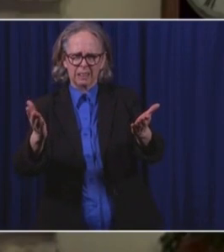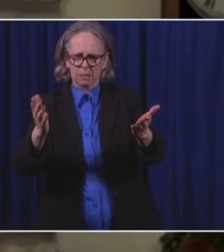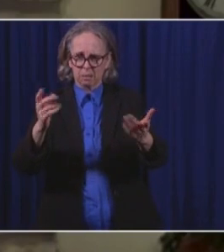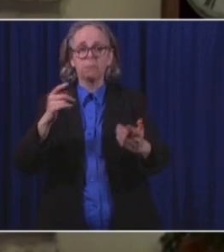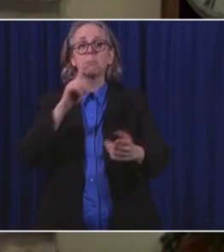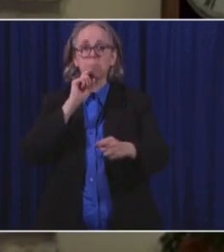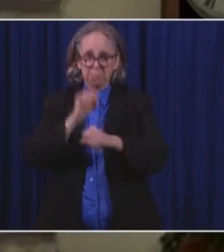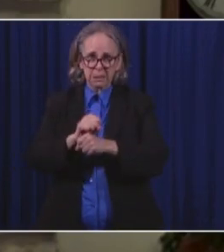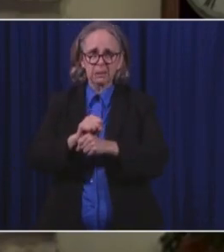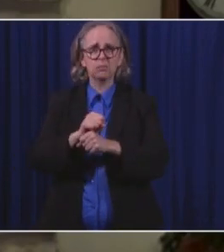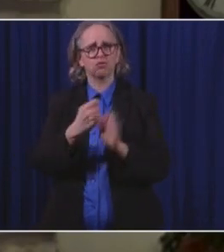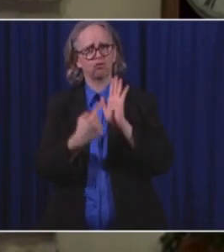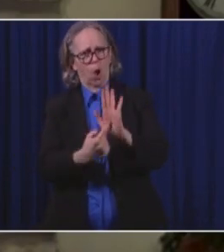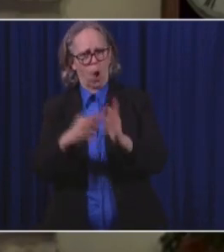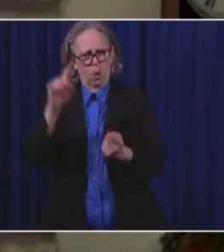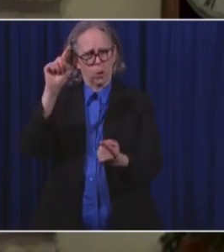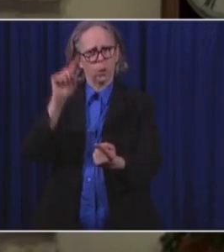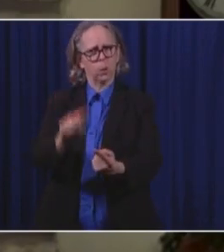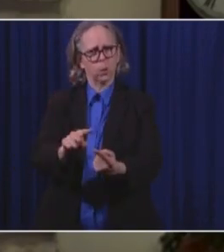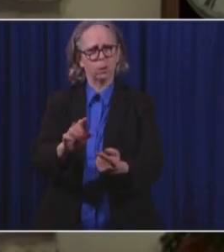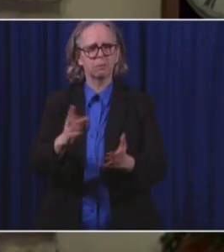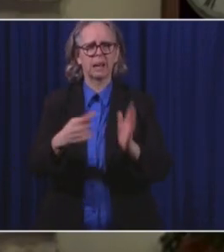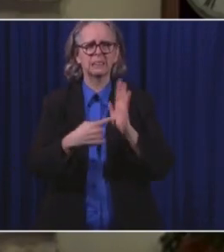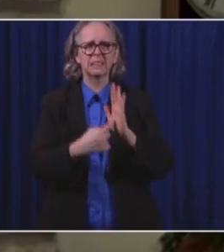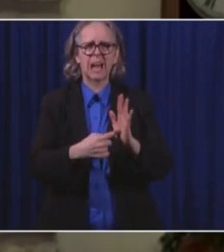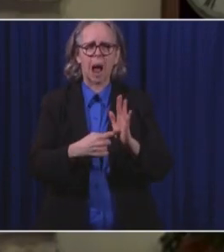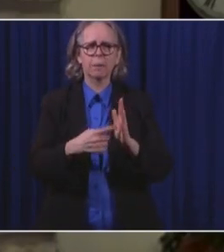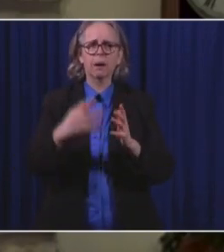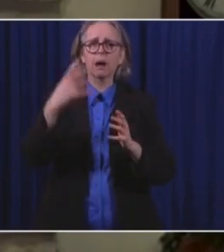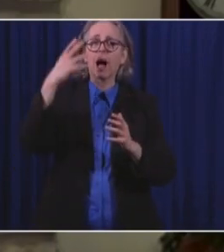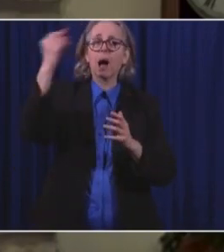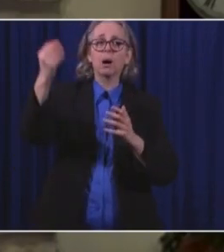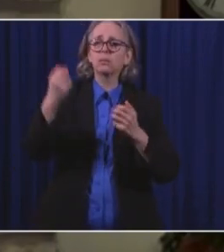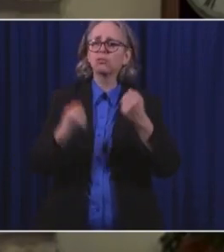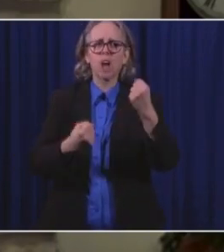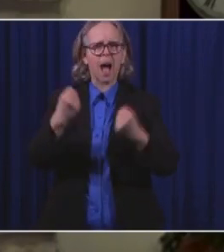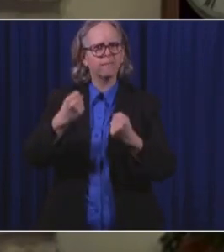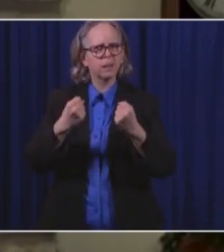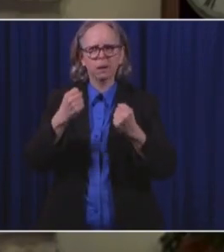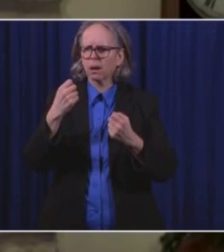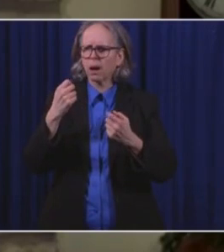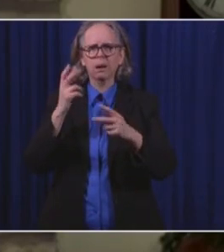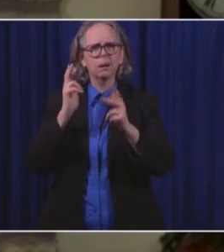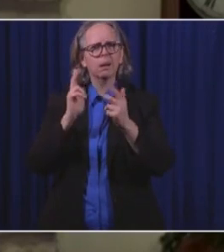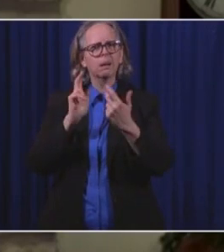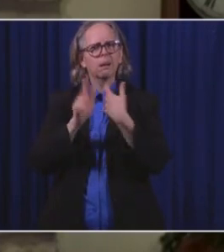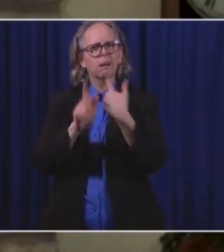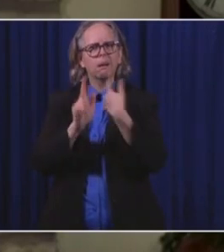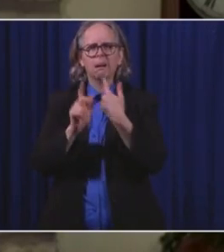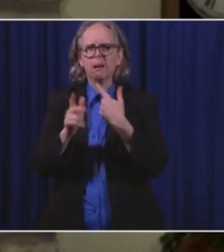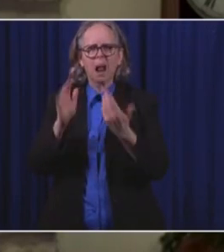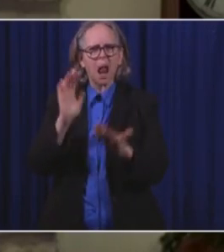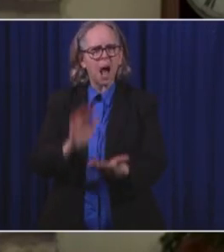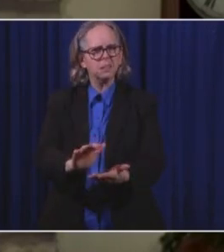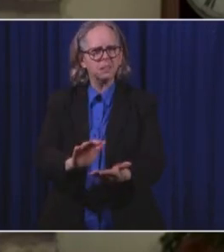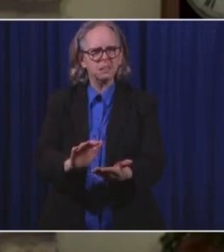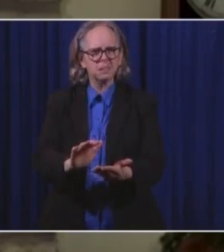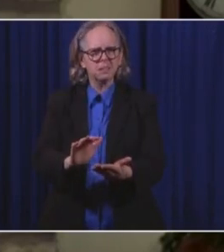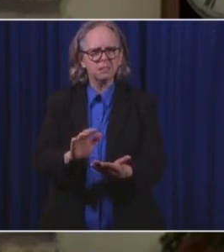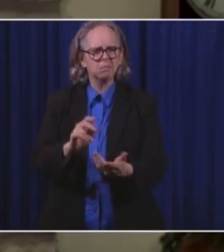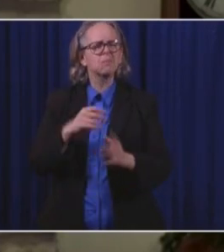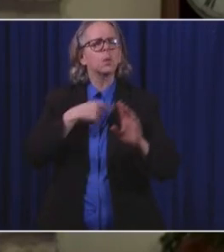If you drove around some neighborhoods, you saw fewer people gathered together. No scientific data on that, but